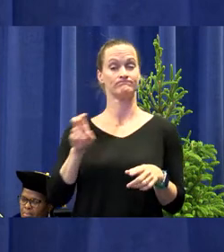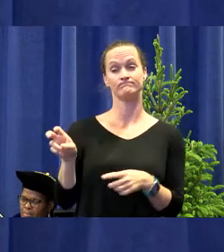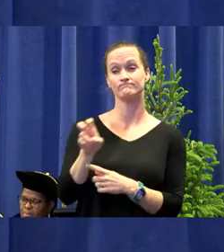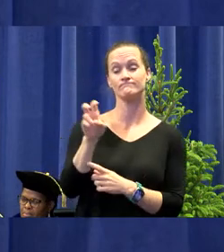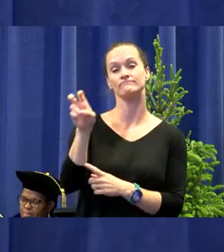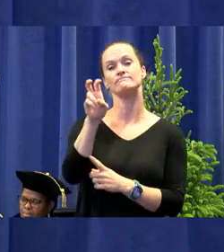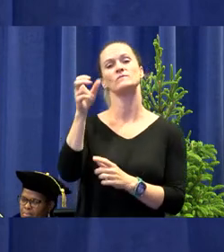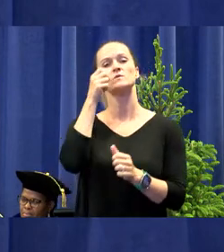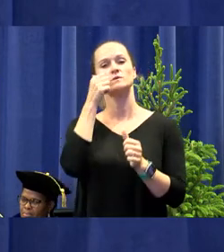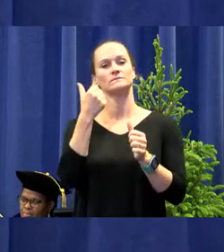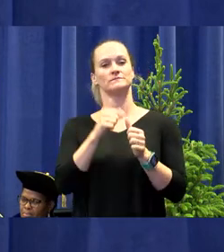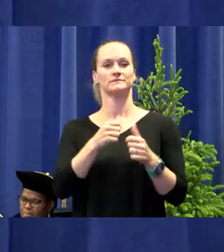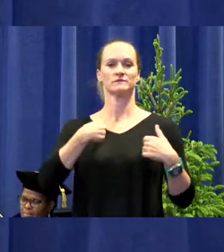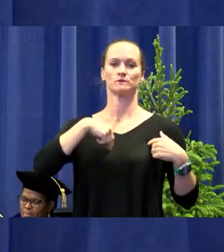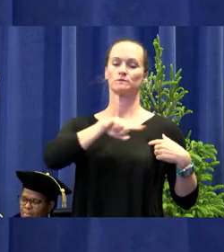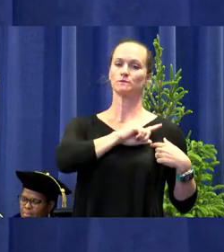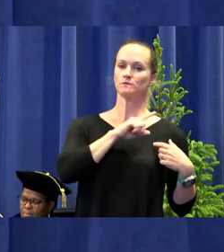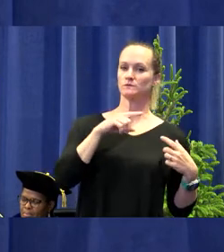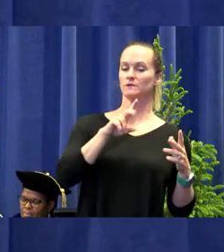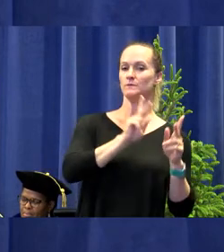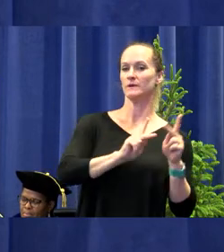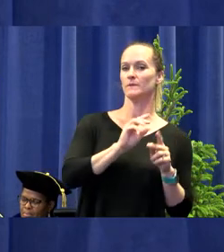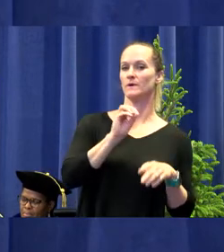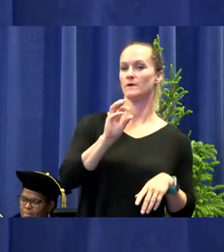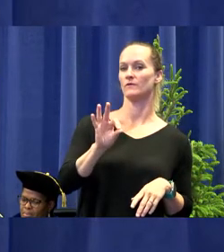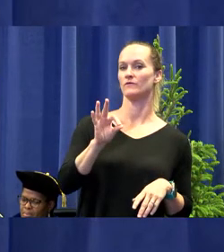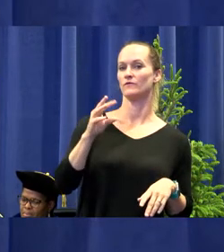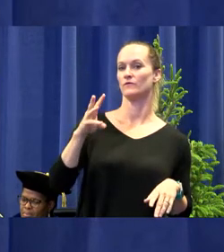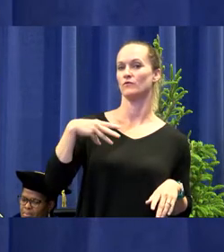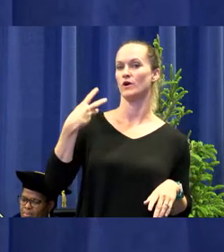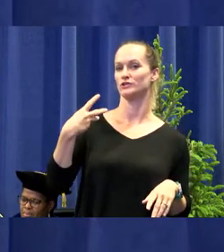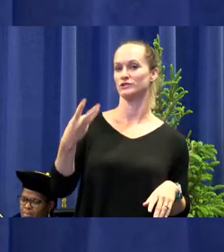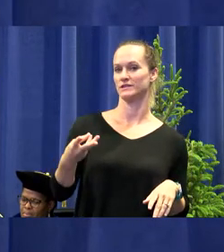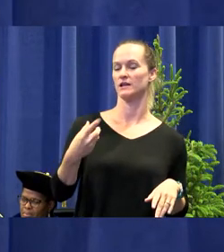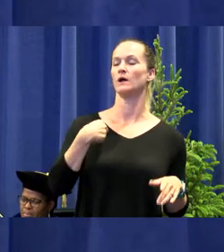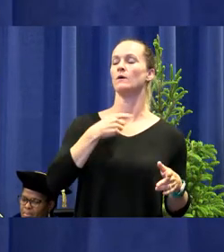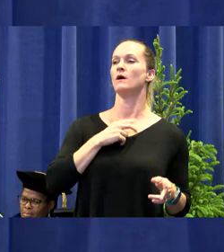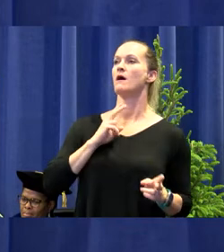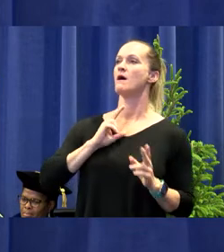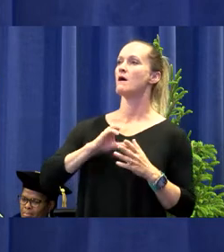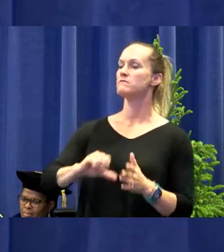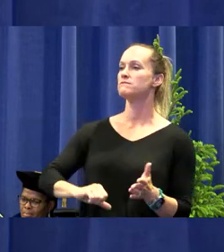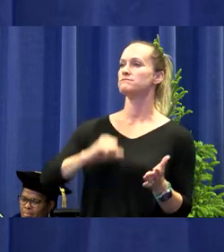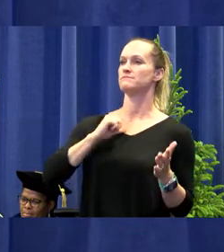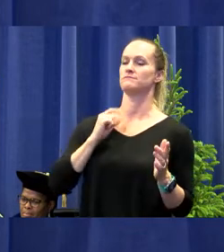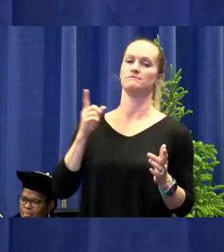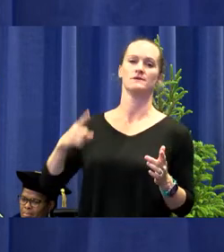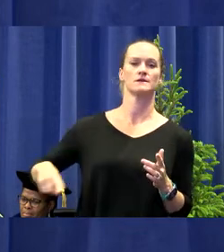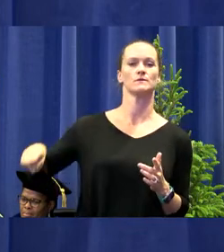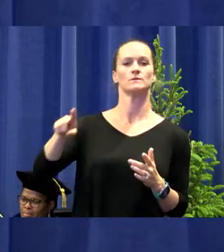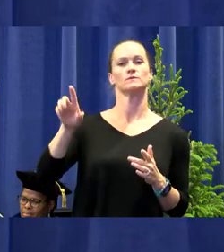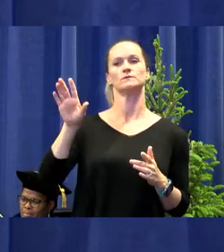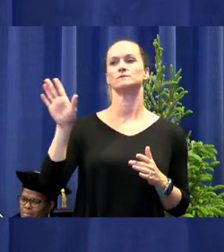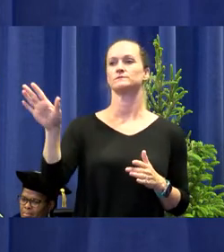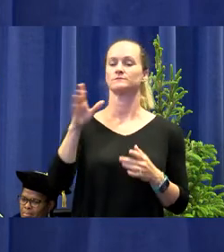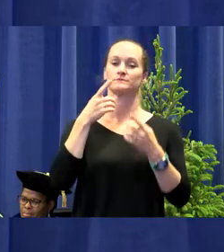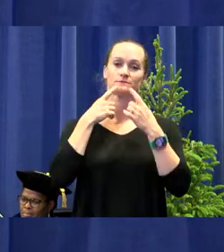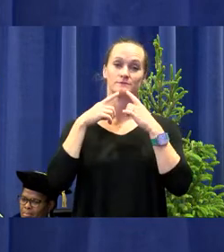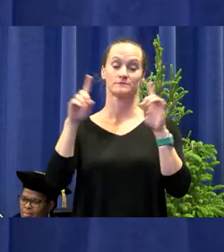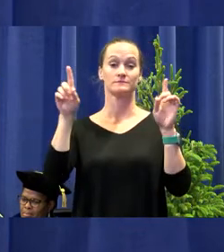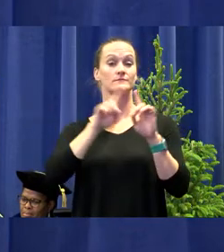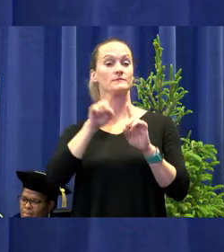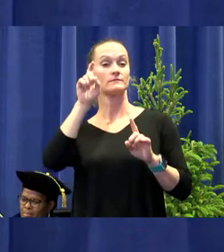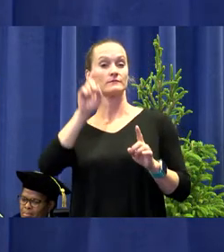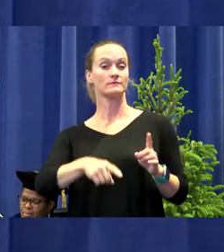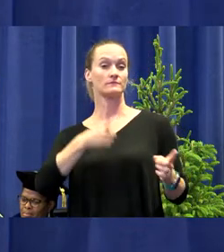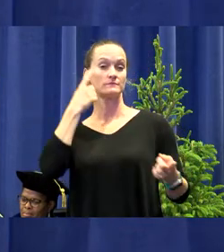that the people of Washington take in your success, but the responsibility that you have to think beyond yourself in using the gifts